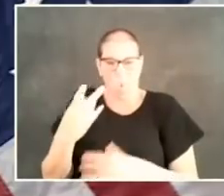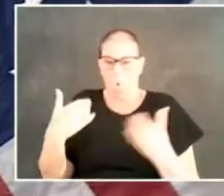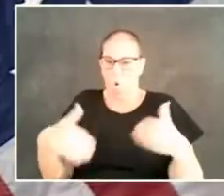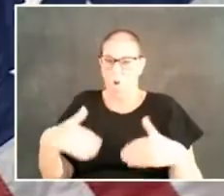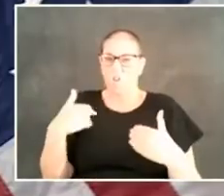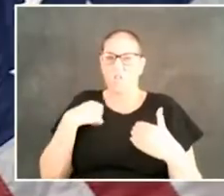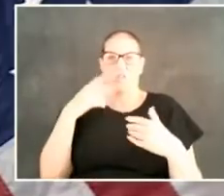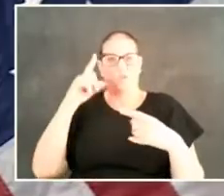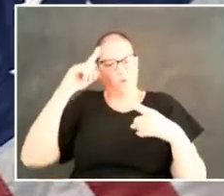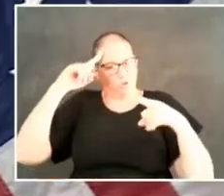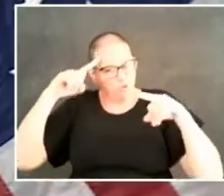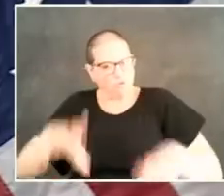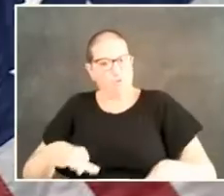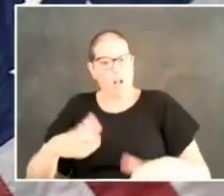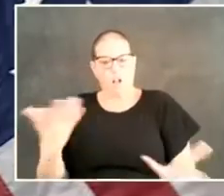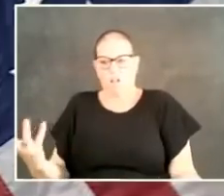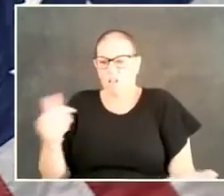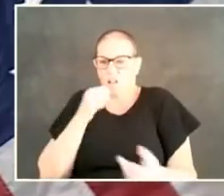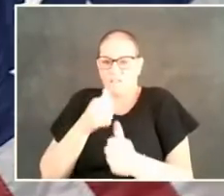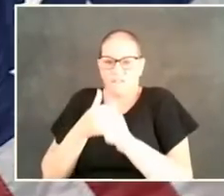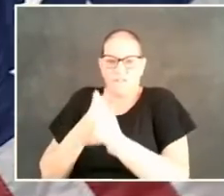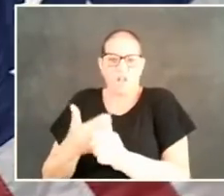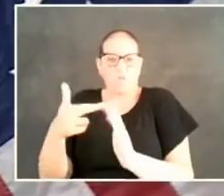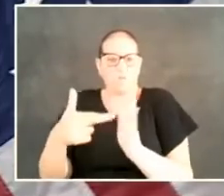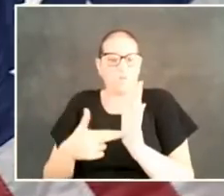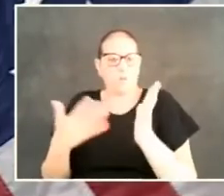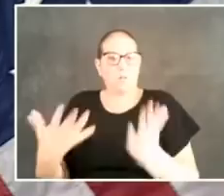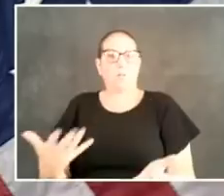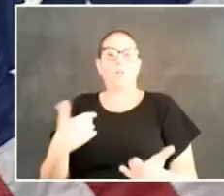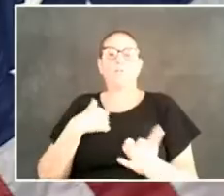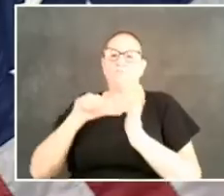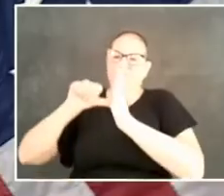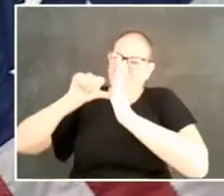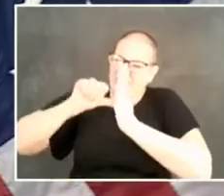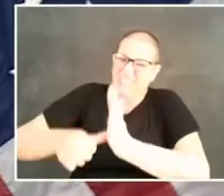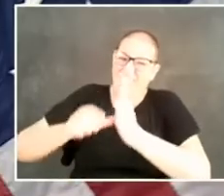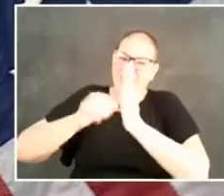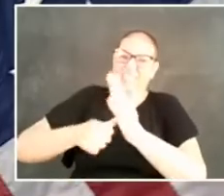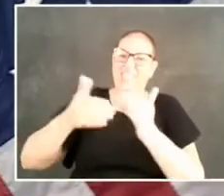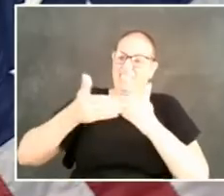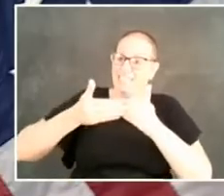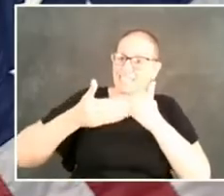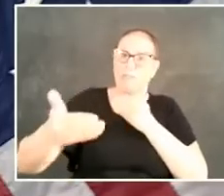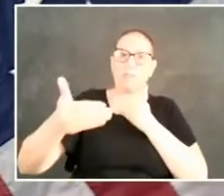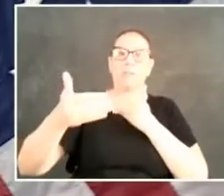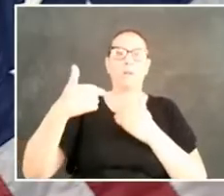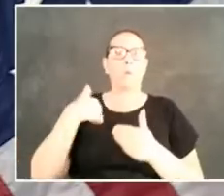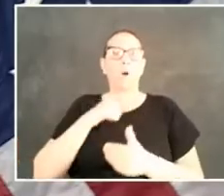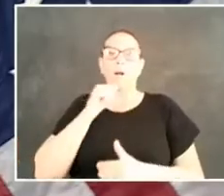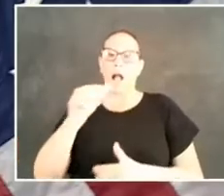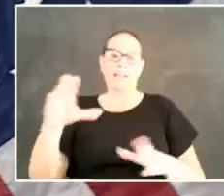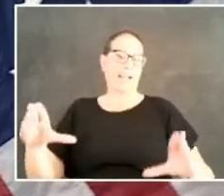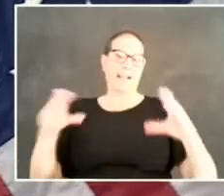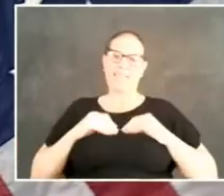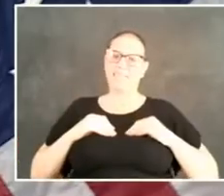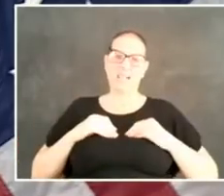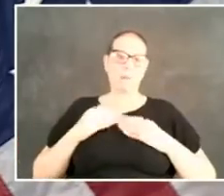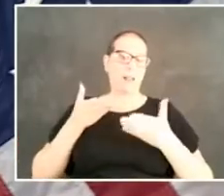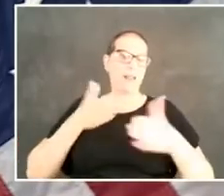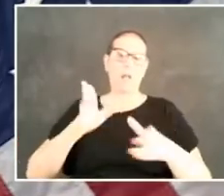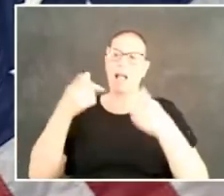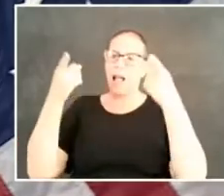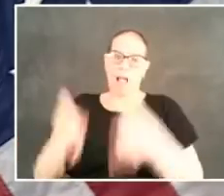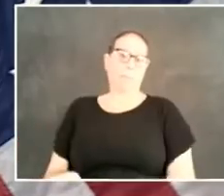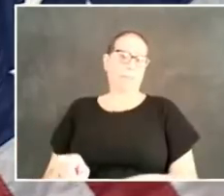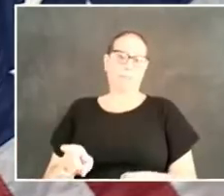and we're not going to allow that to happen. So we had a particular problem we had to deal with. But we've had other types of problems other places, and we're going to